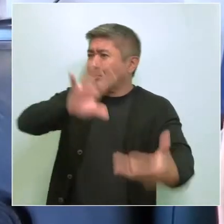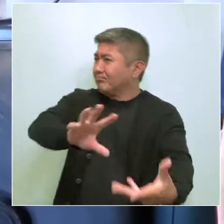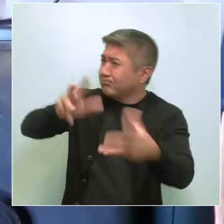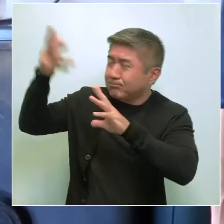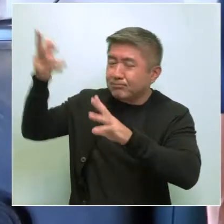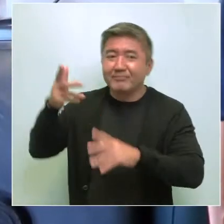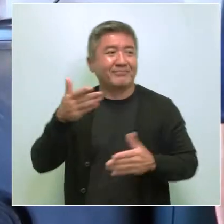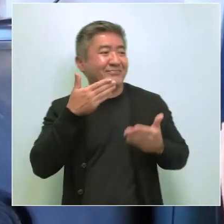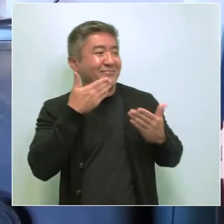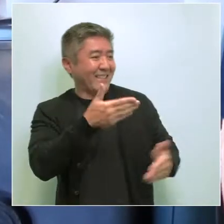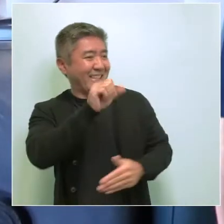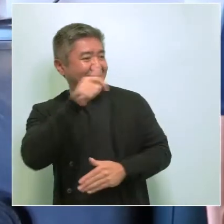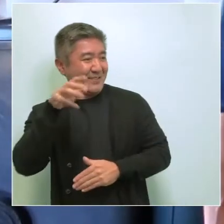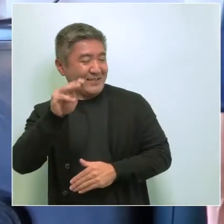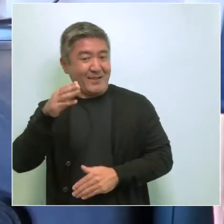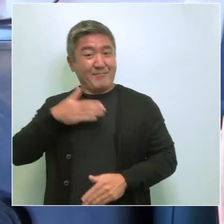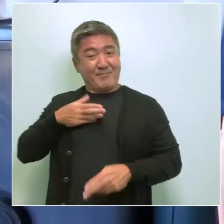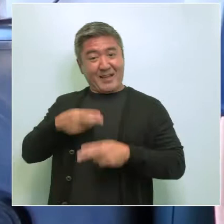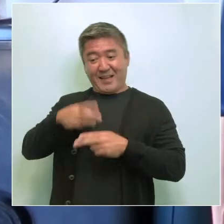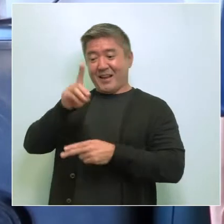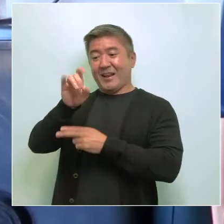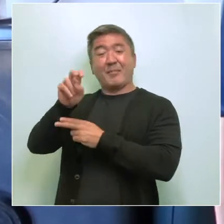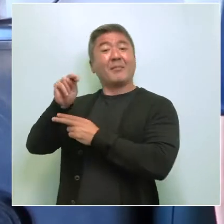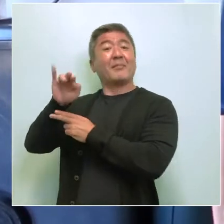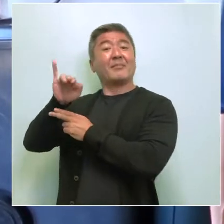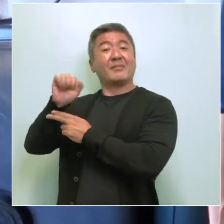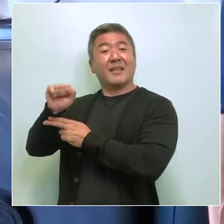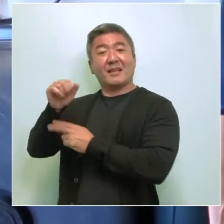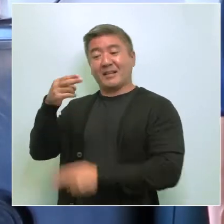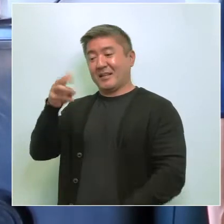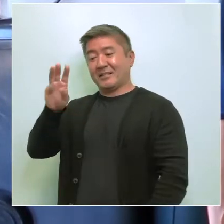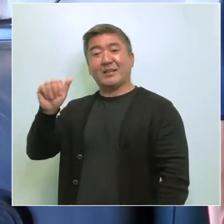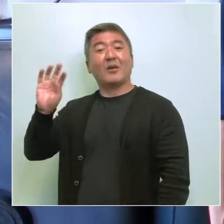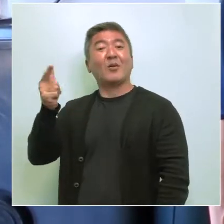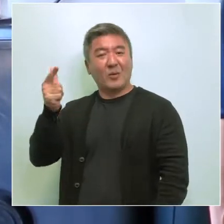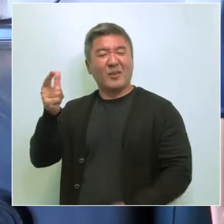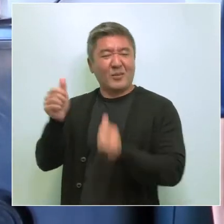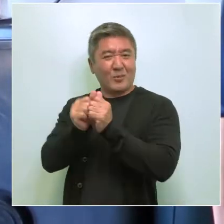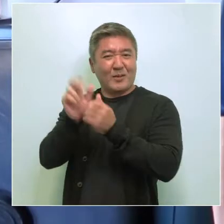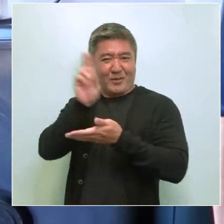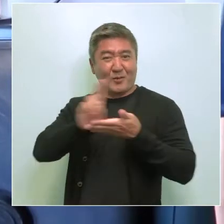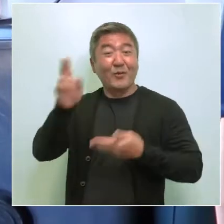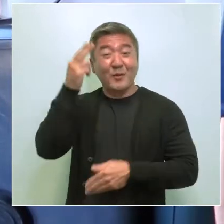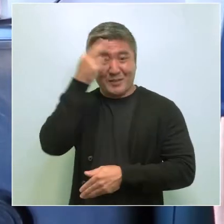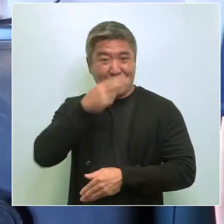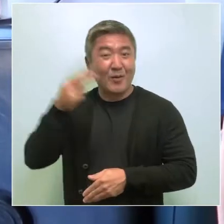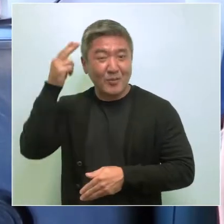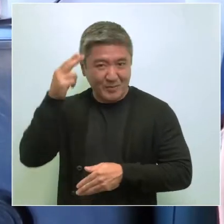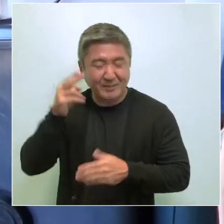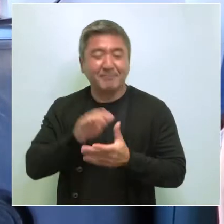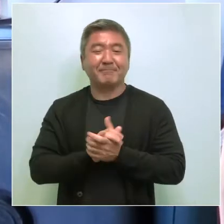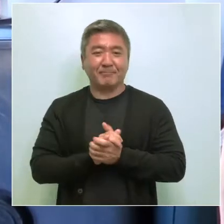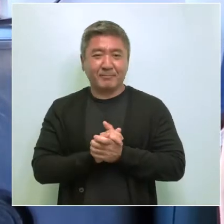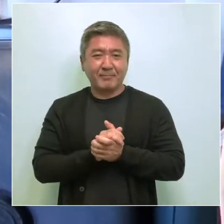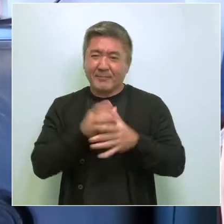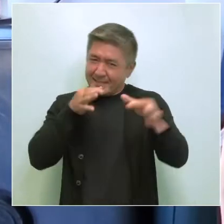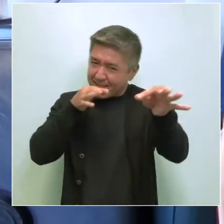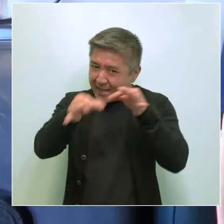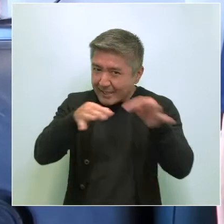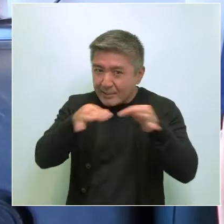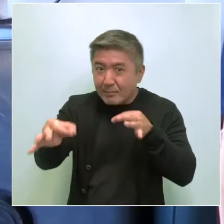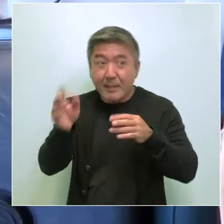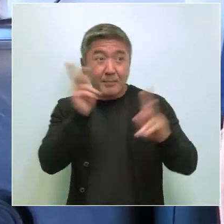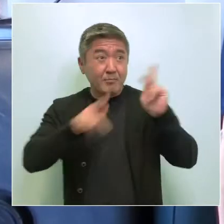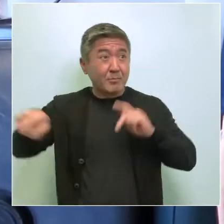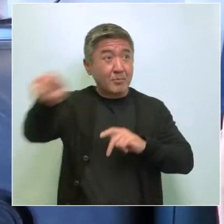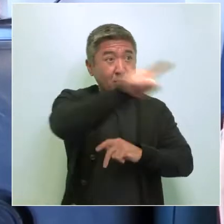Thanks, Sam. Hi, my name is Dennis Huang. I'm with the University of Hawaii Sea Grant College program. We're going to explain a lot of things homeowners can do to